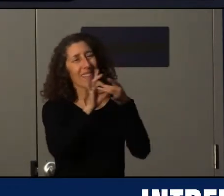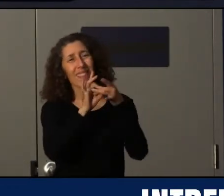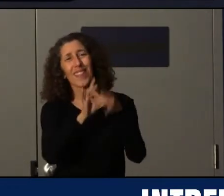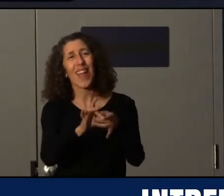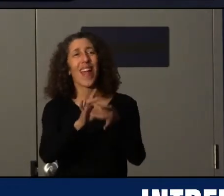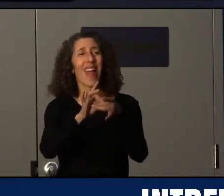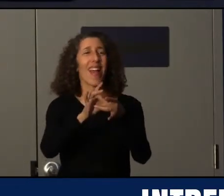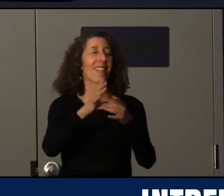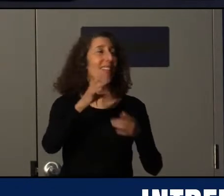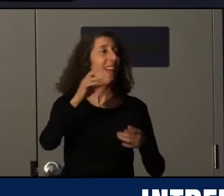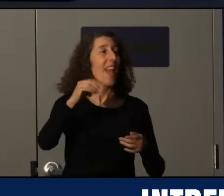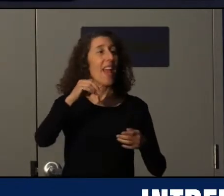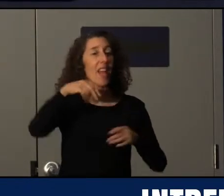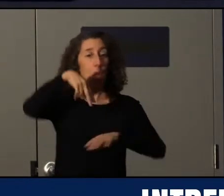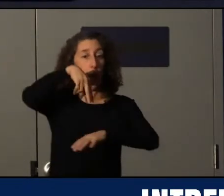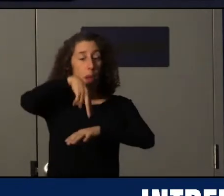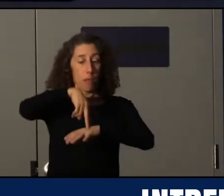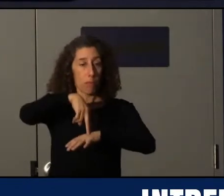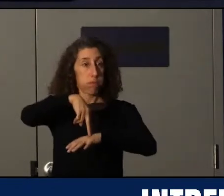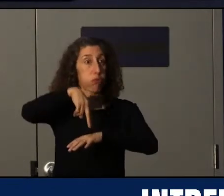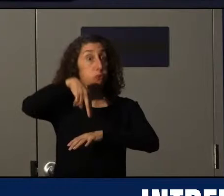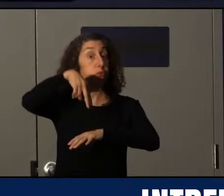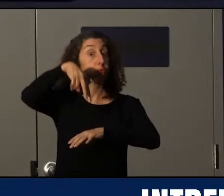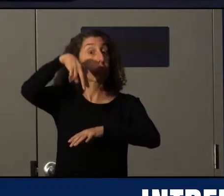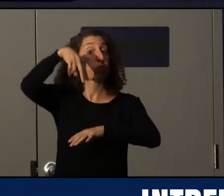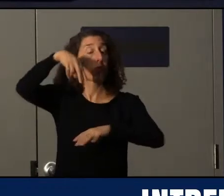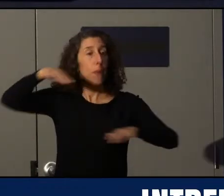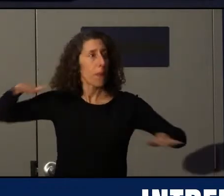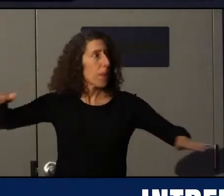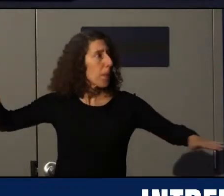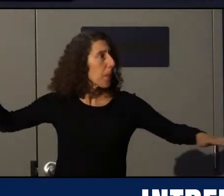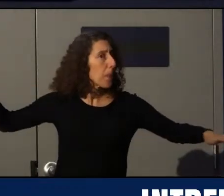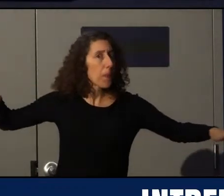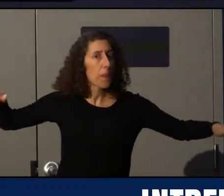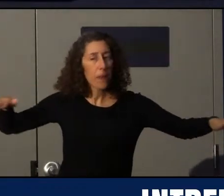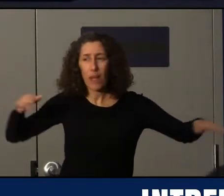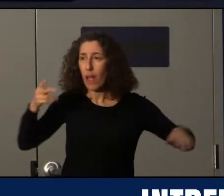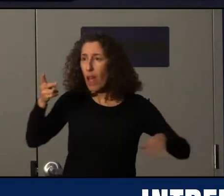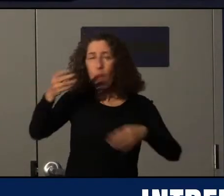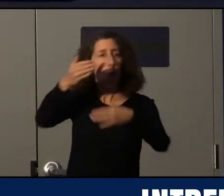of a window and look out at the planet.